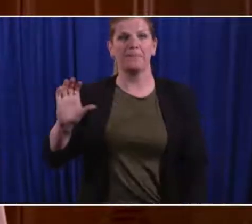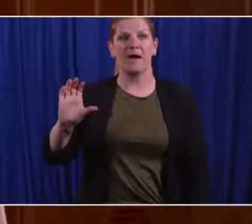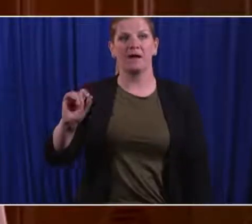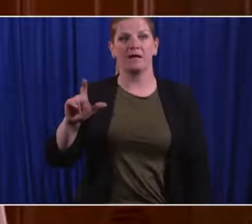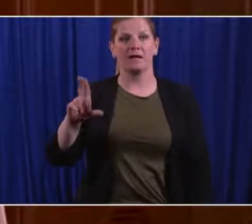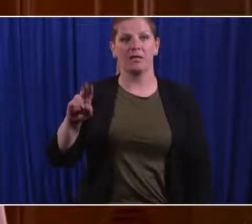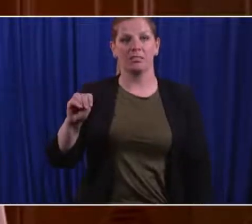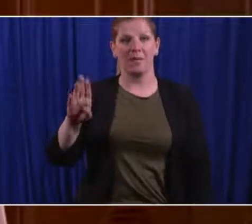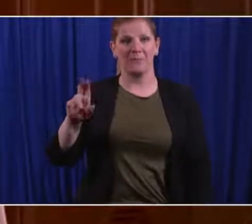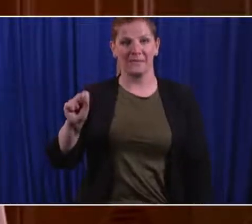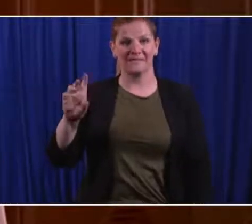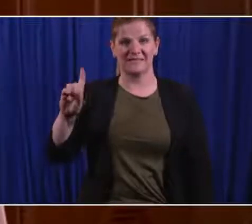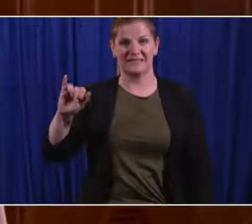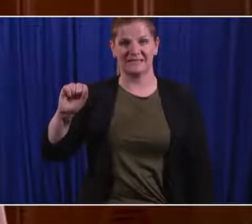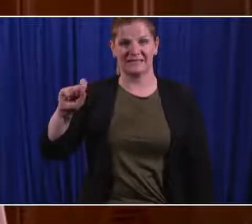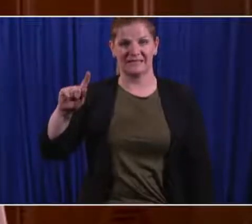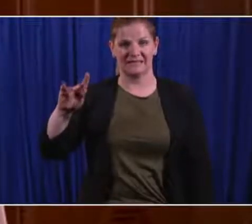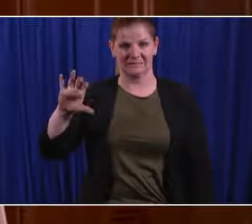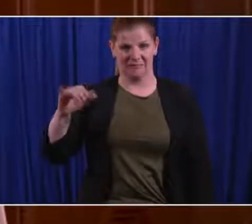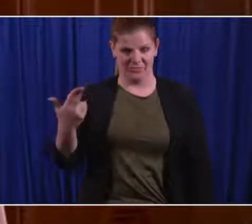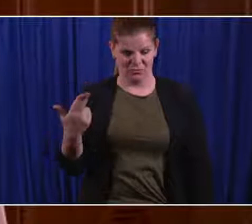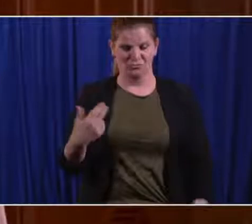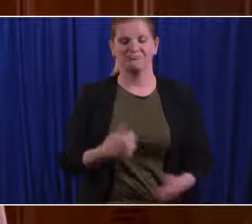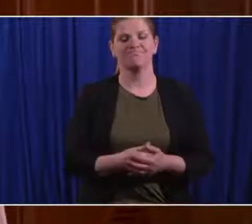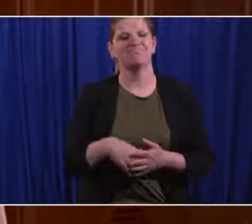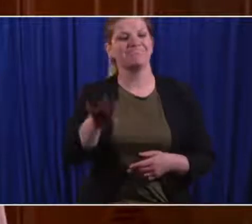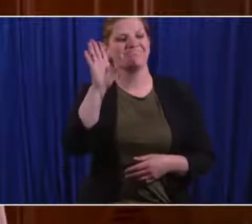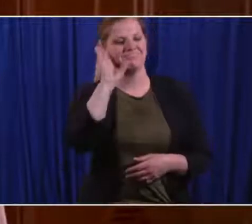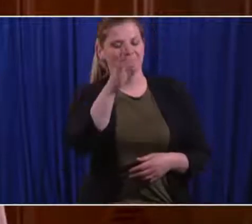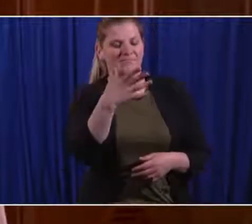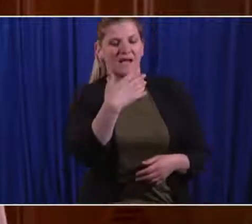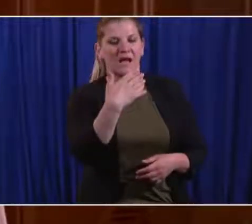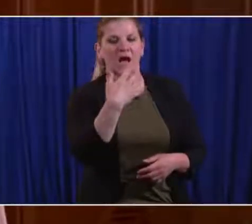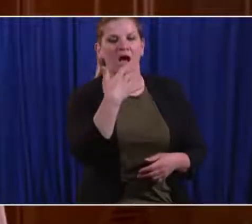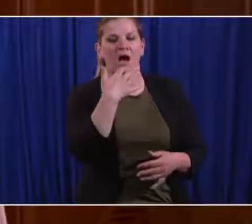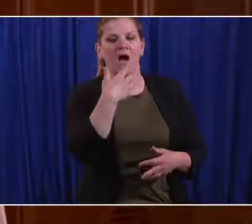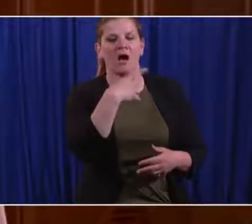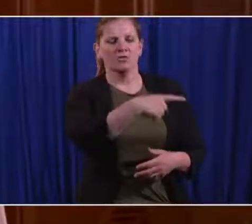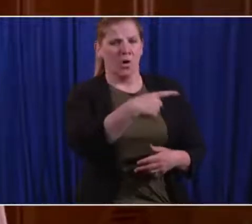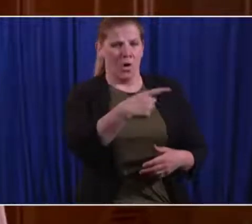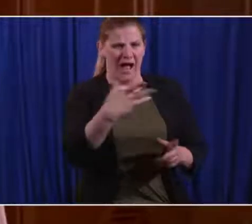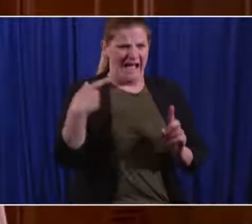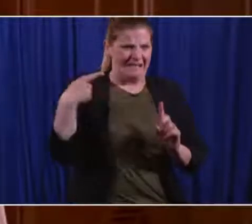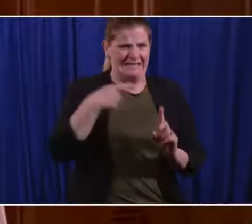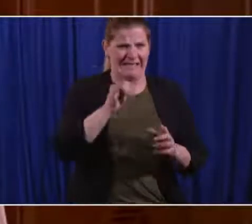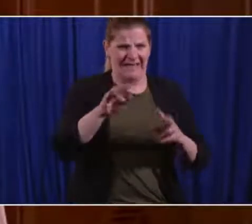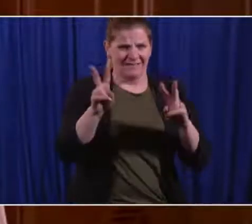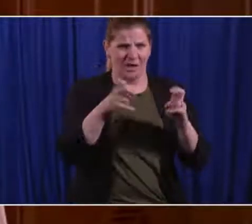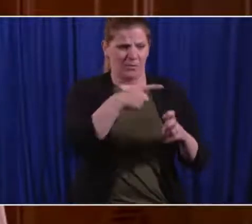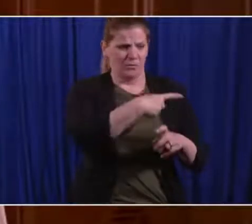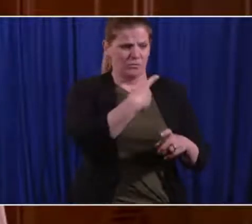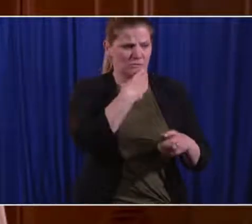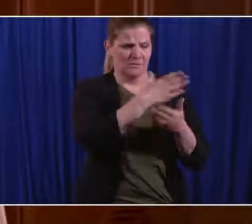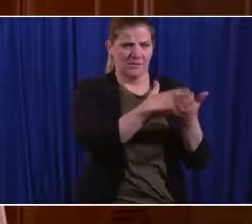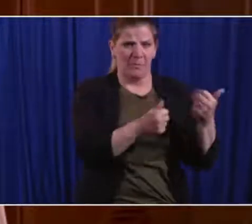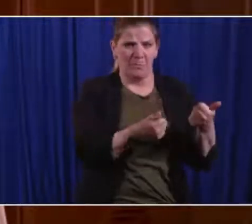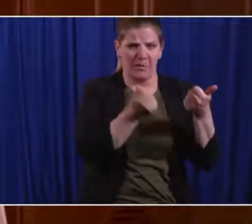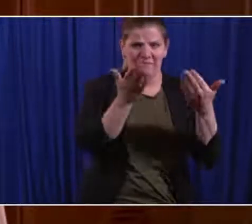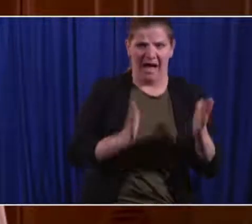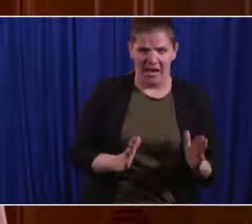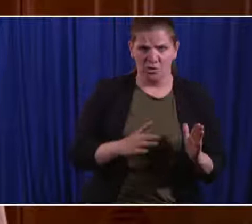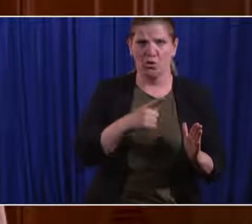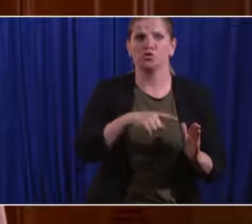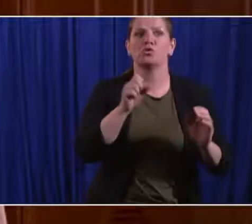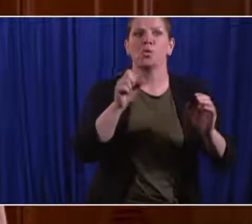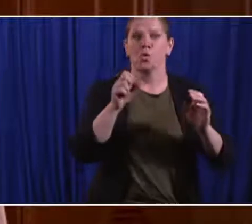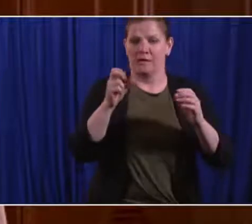Back to allowing providers at their discretion to give shots to those age 16 and up if appointments